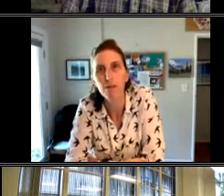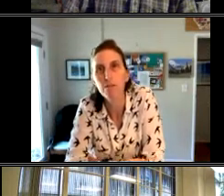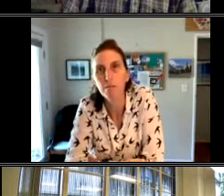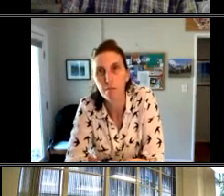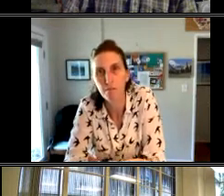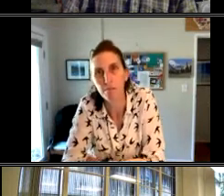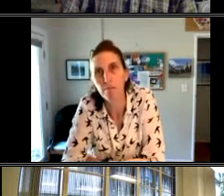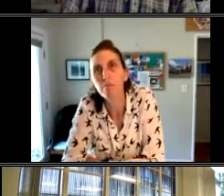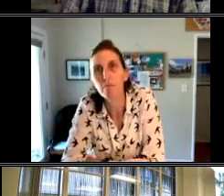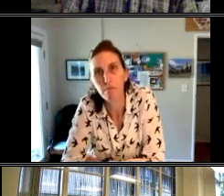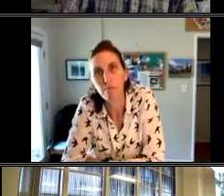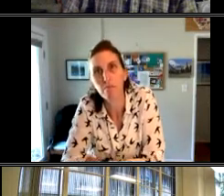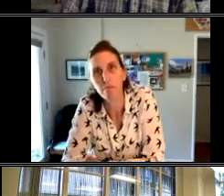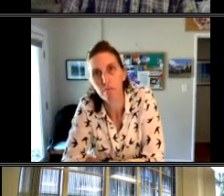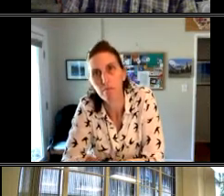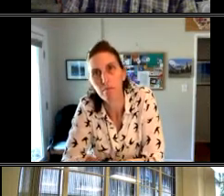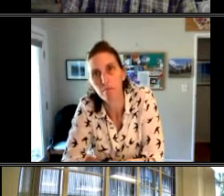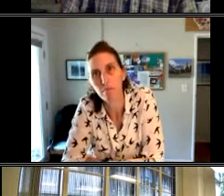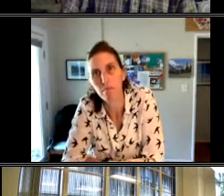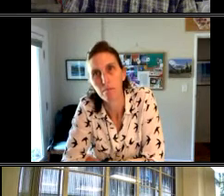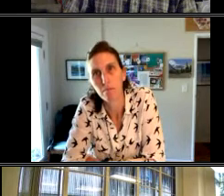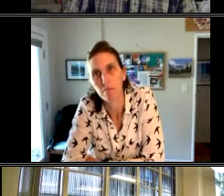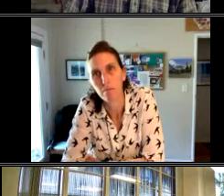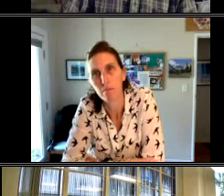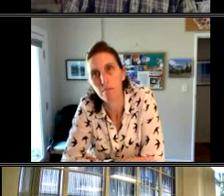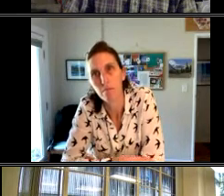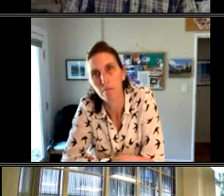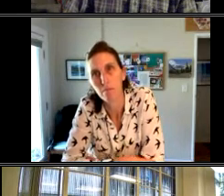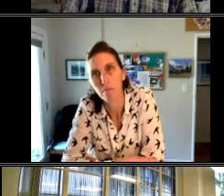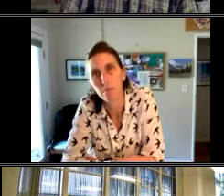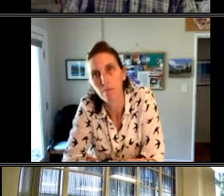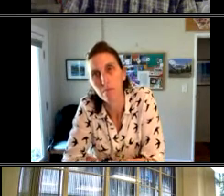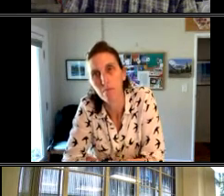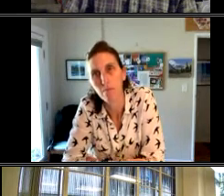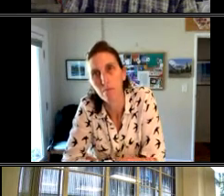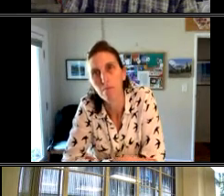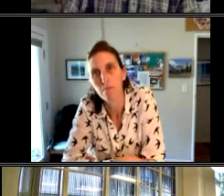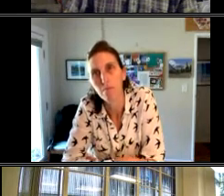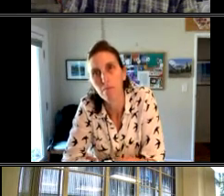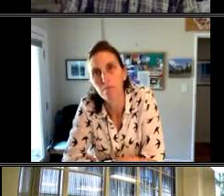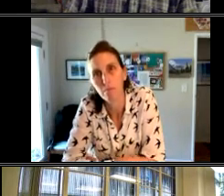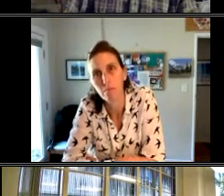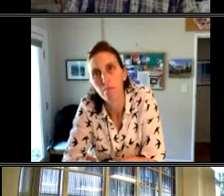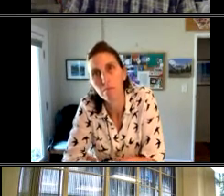metrics for air quality and GHG emissions in that particular area.